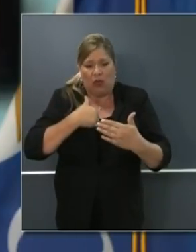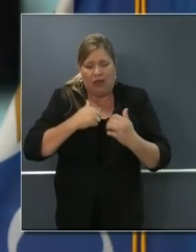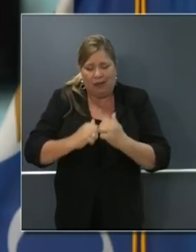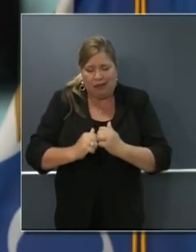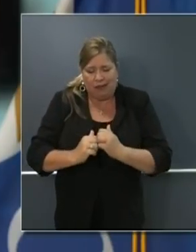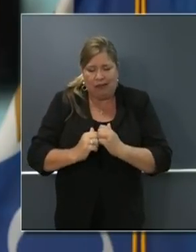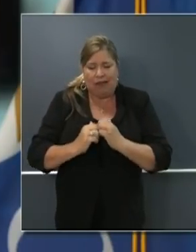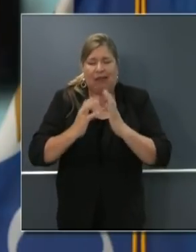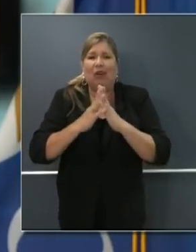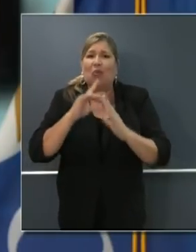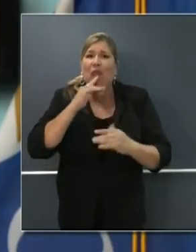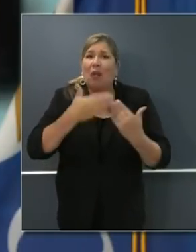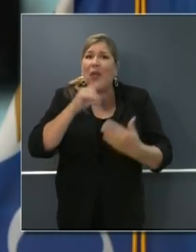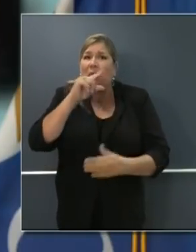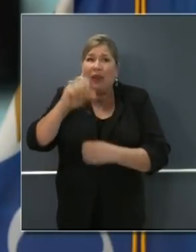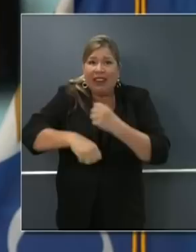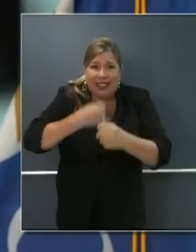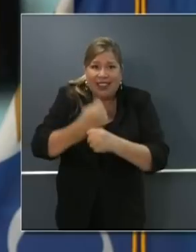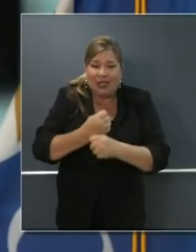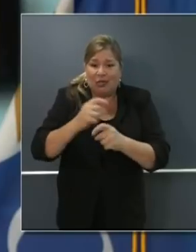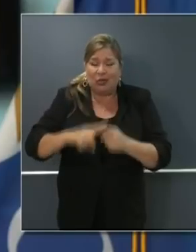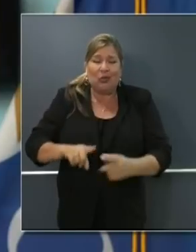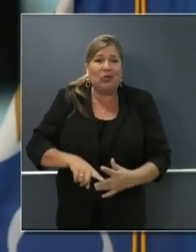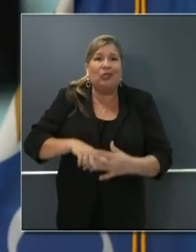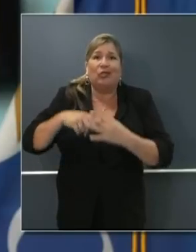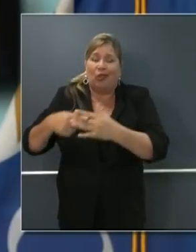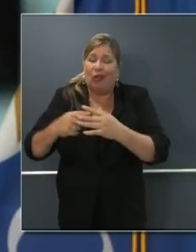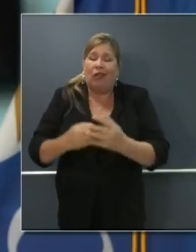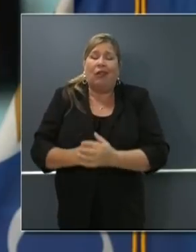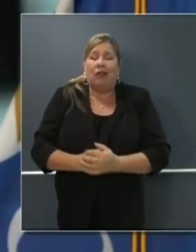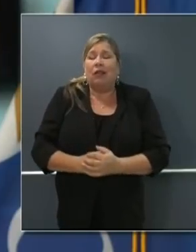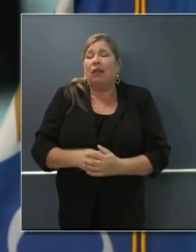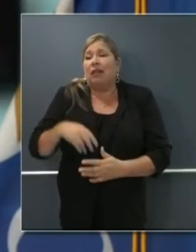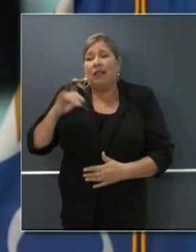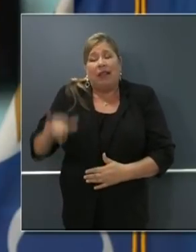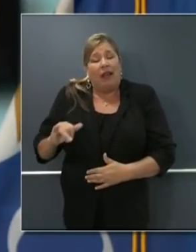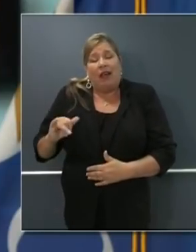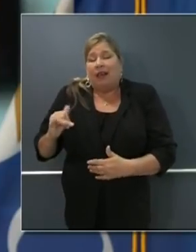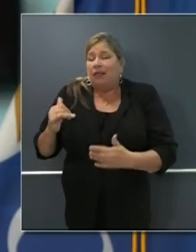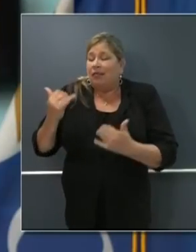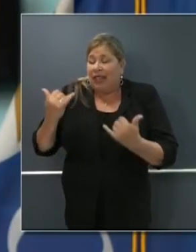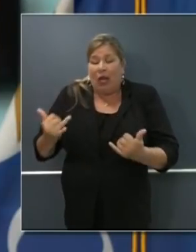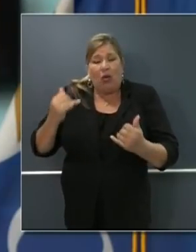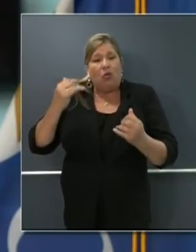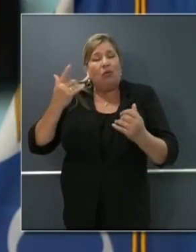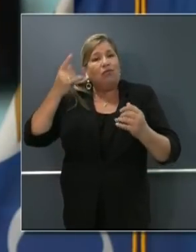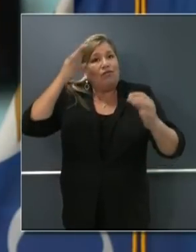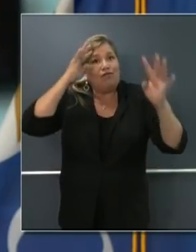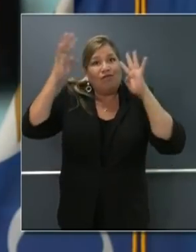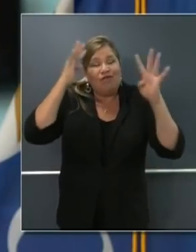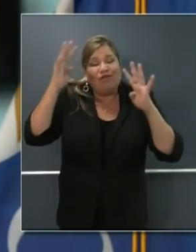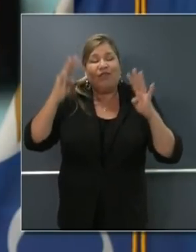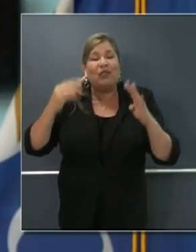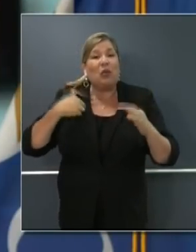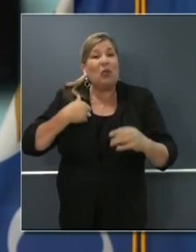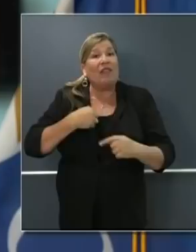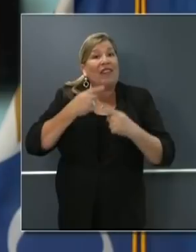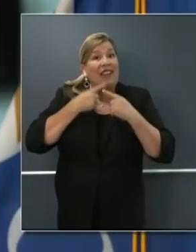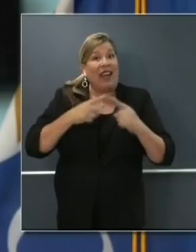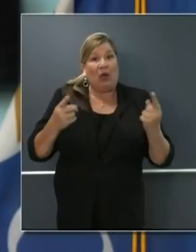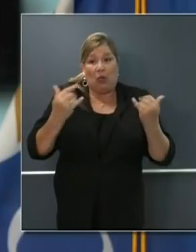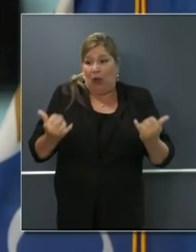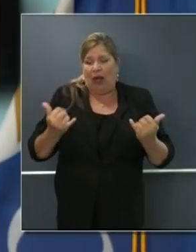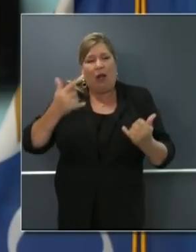are they birth necessity and innovation. And what we're announcing today is, because of